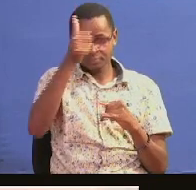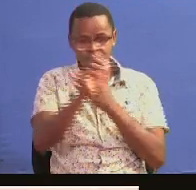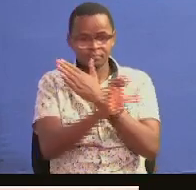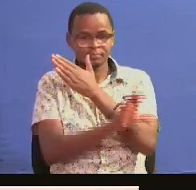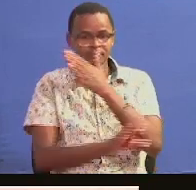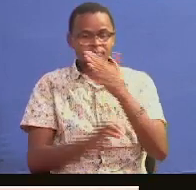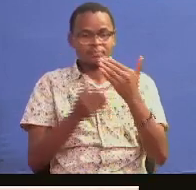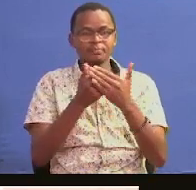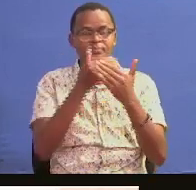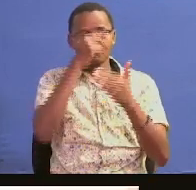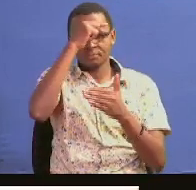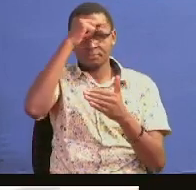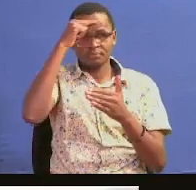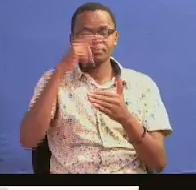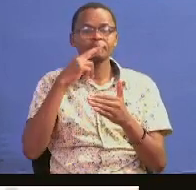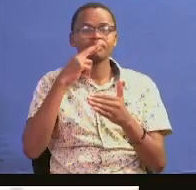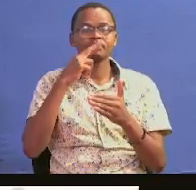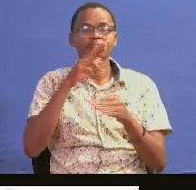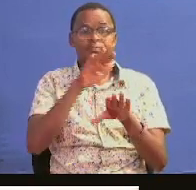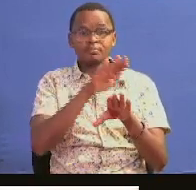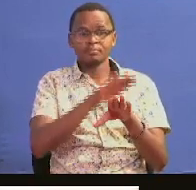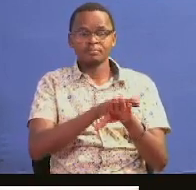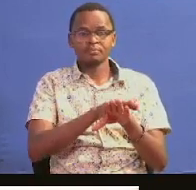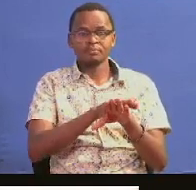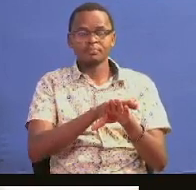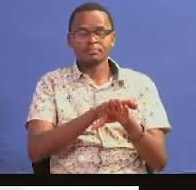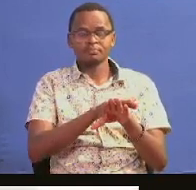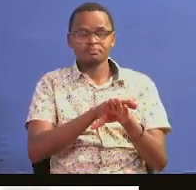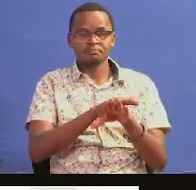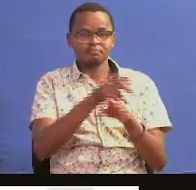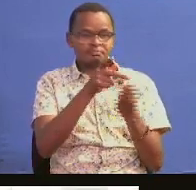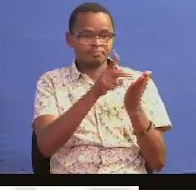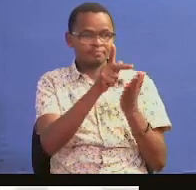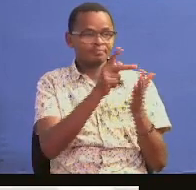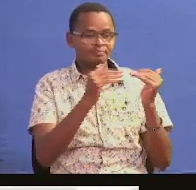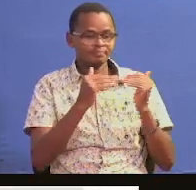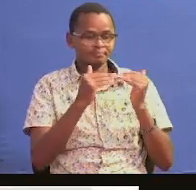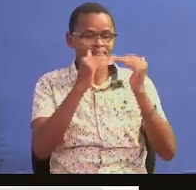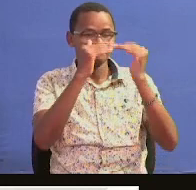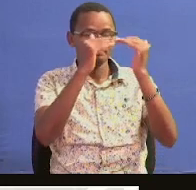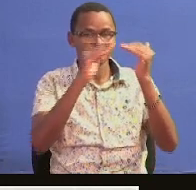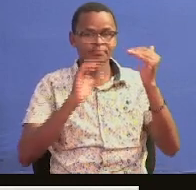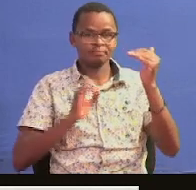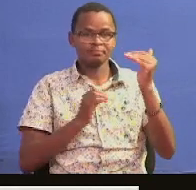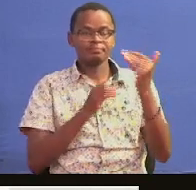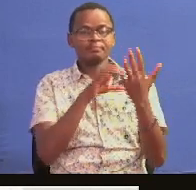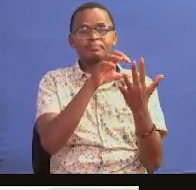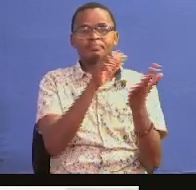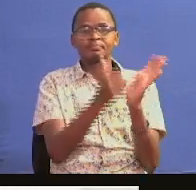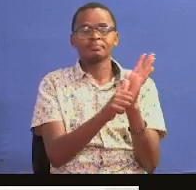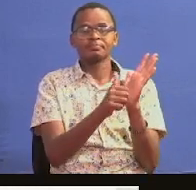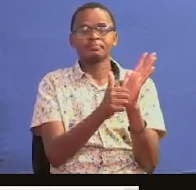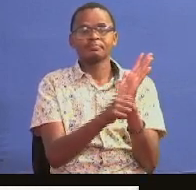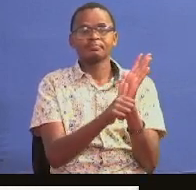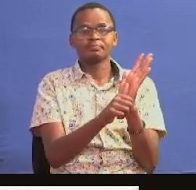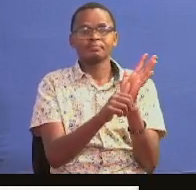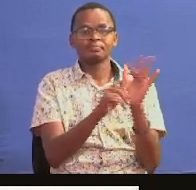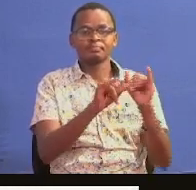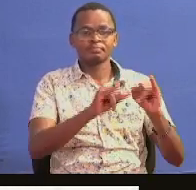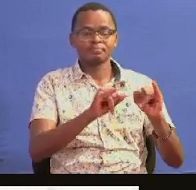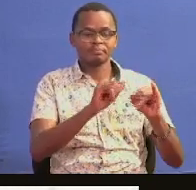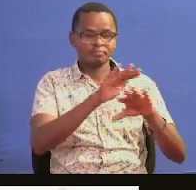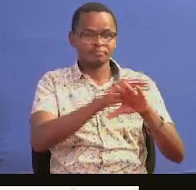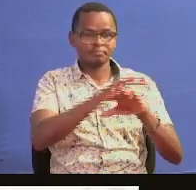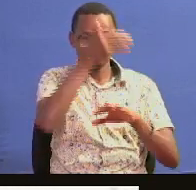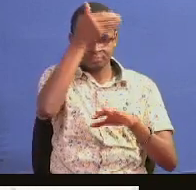other countries because there are greener pastures there, to be able to improve our situation so that we are able to retain